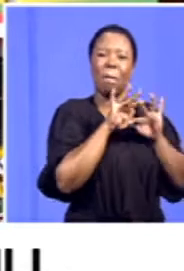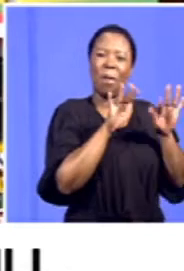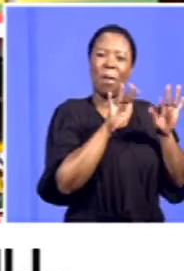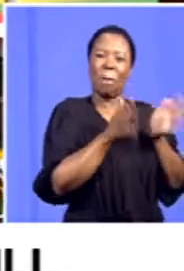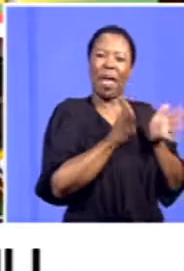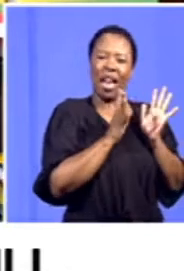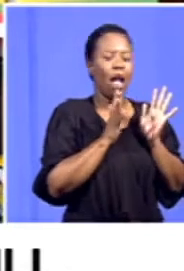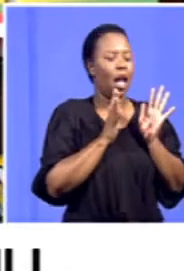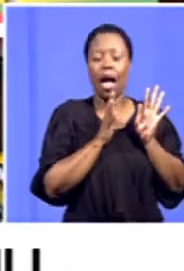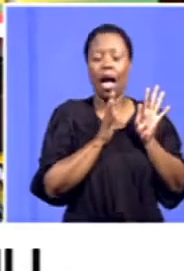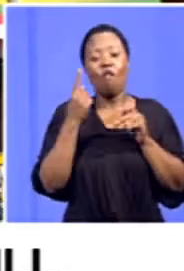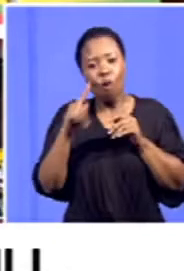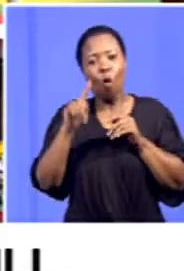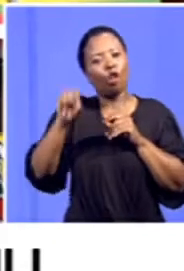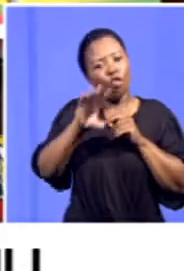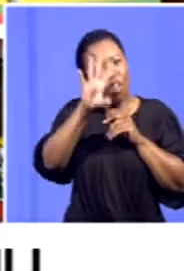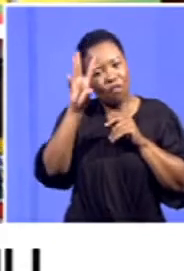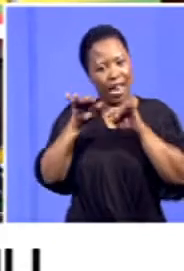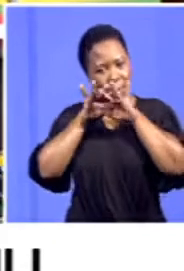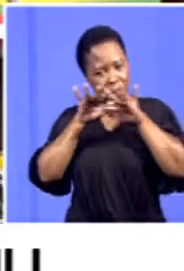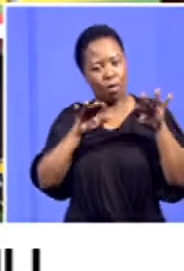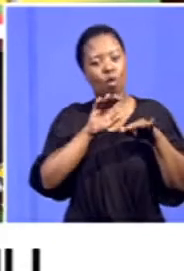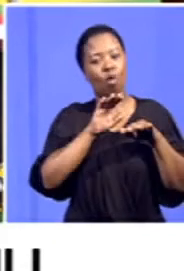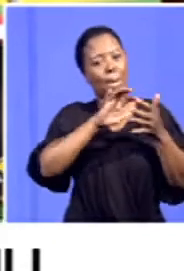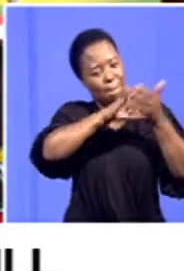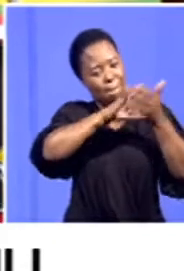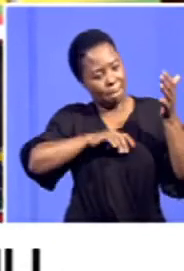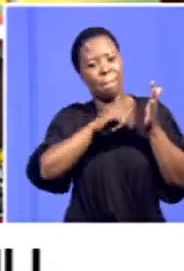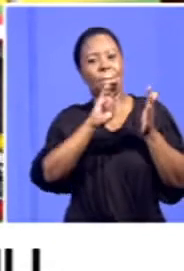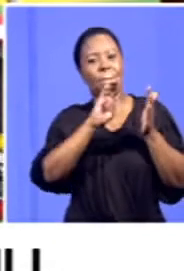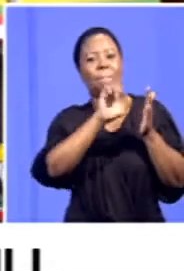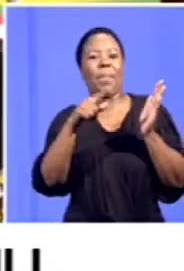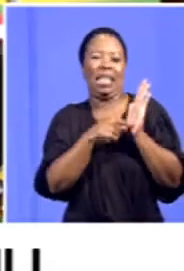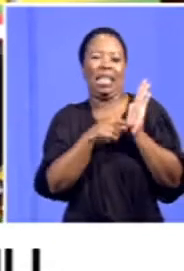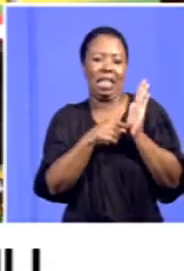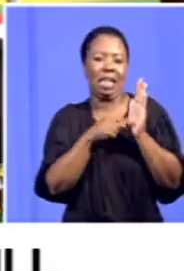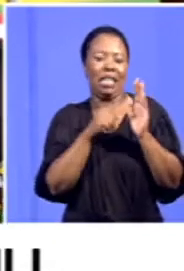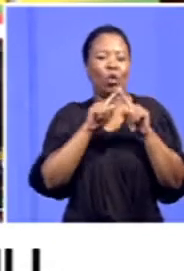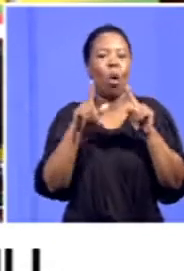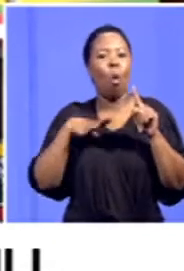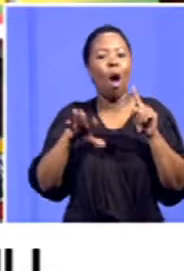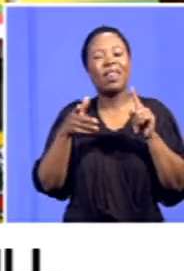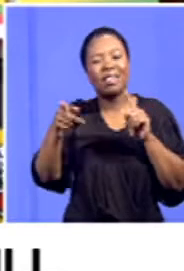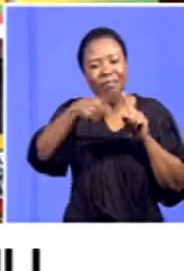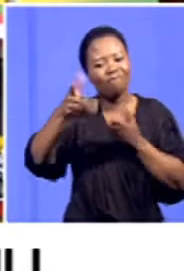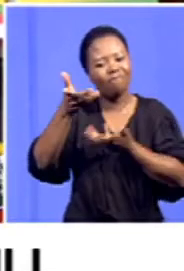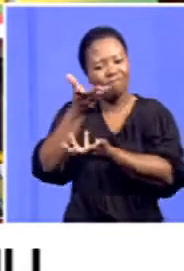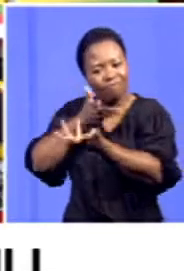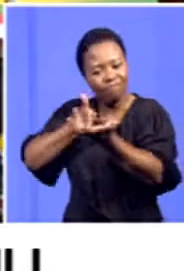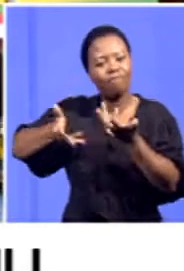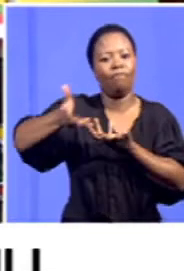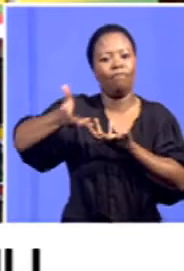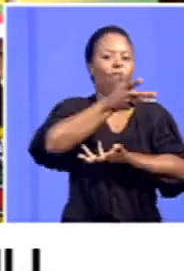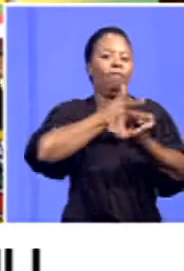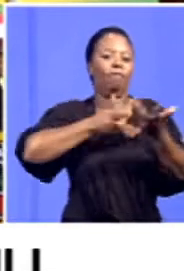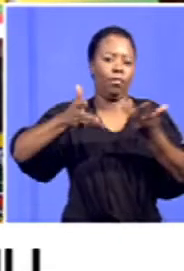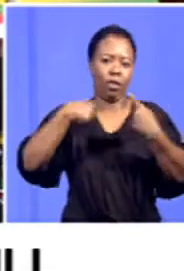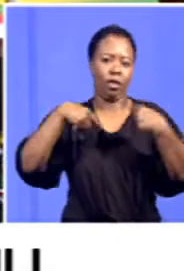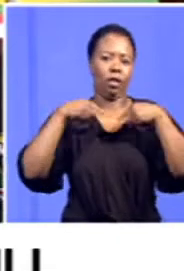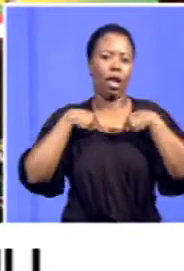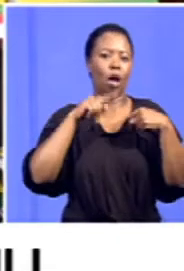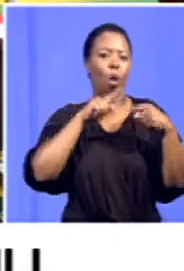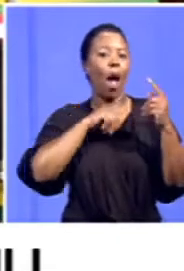for South Africans, and that is very, very important. And so we are saying, talk to us, engage with us, so that we can be in a position to